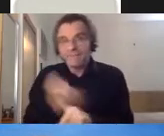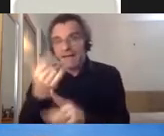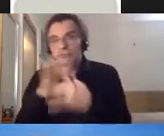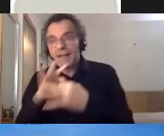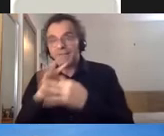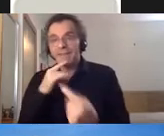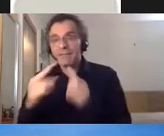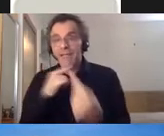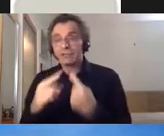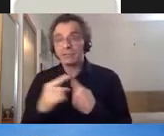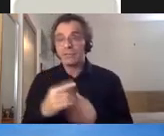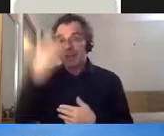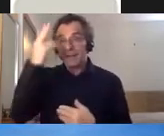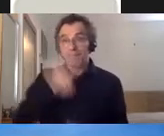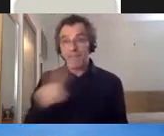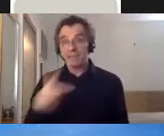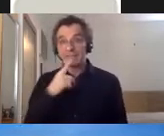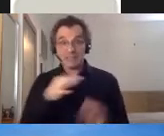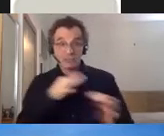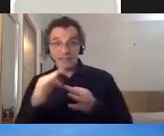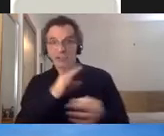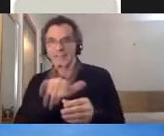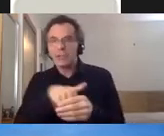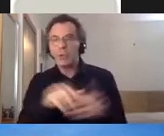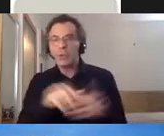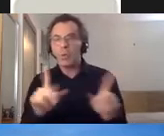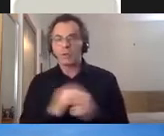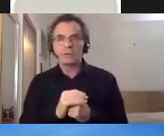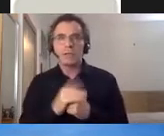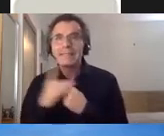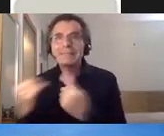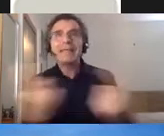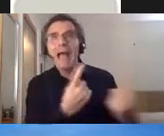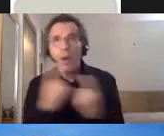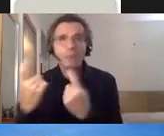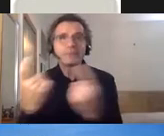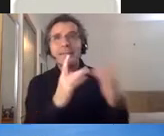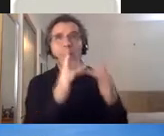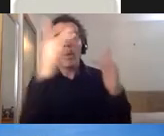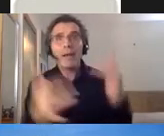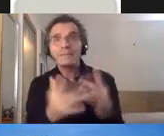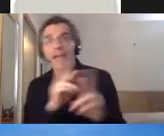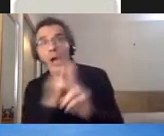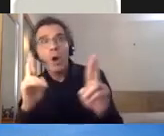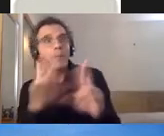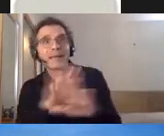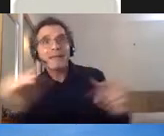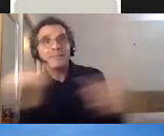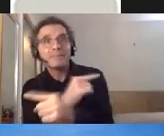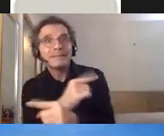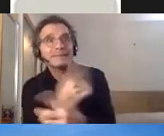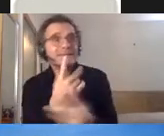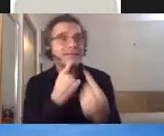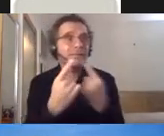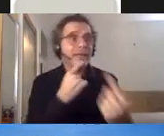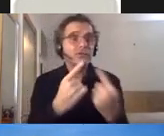parent participants revealed their strategies had included scouring the school website, hoping I haven't missed anything, only